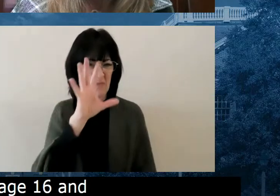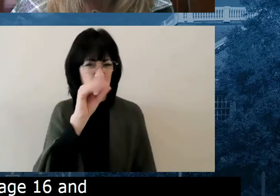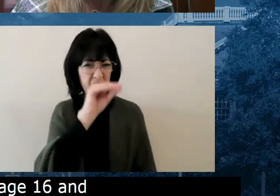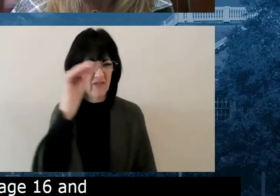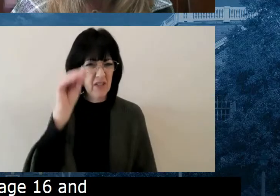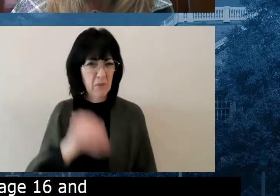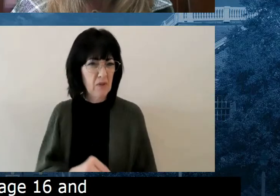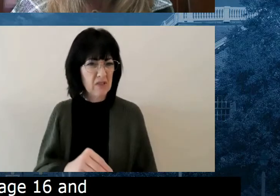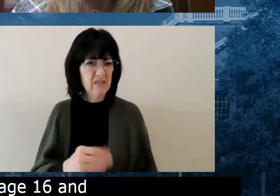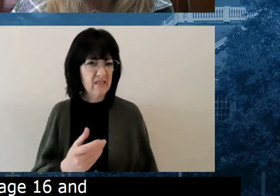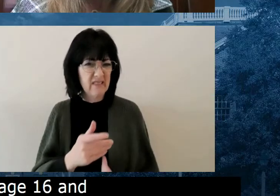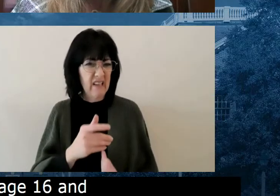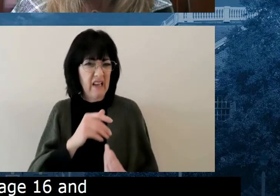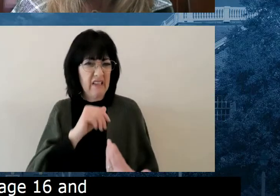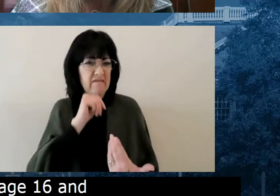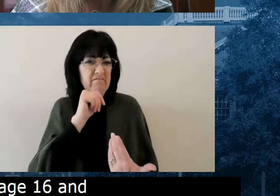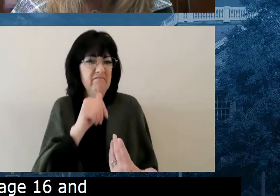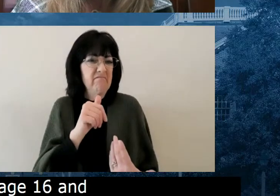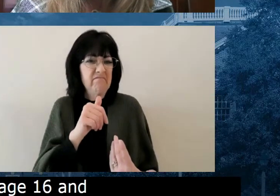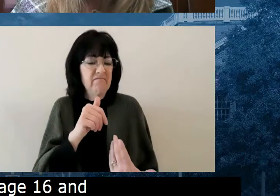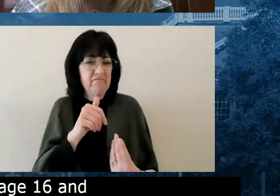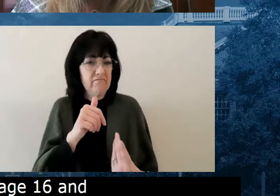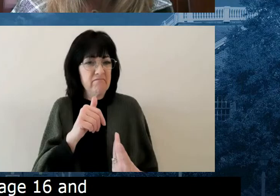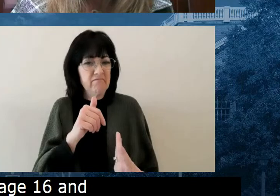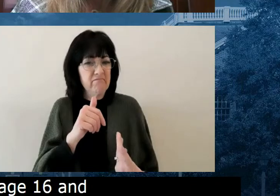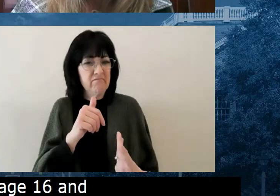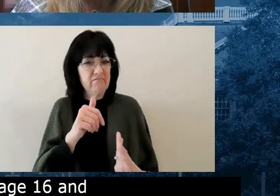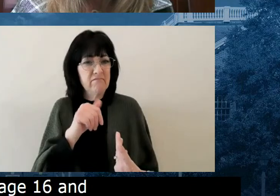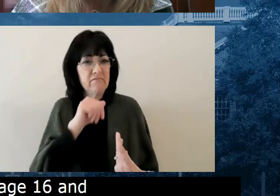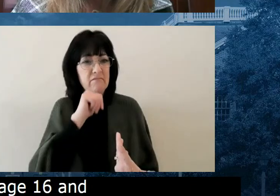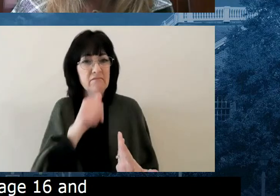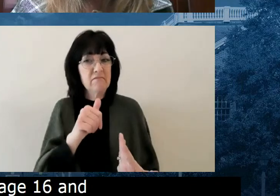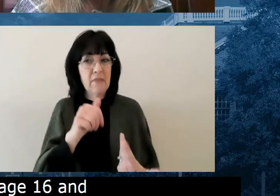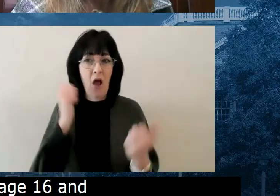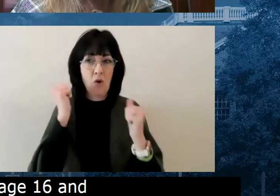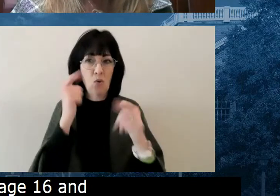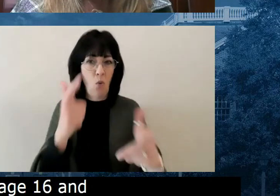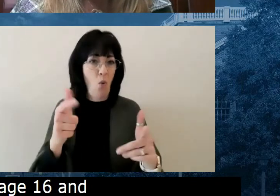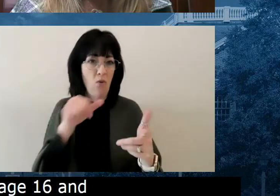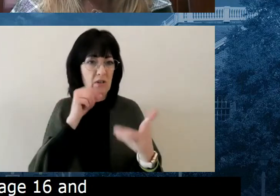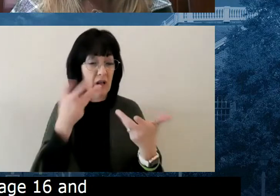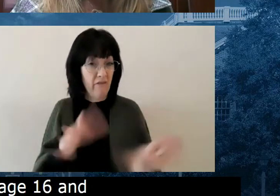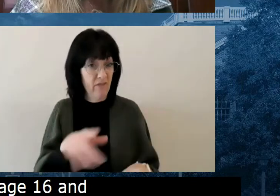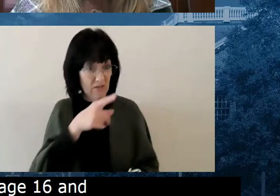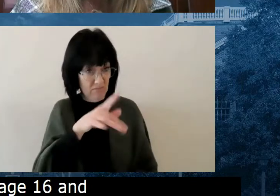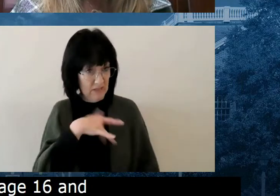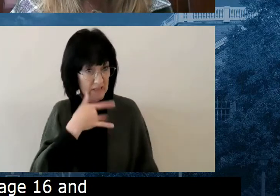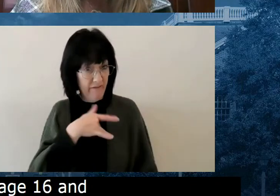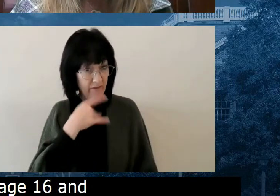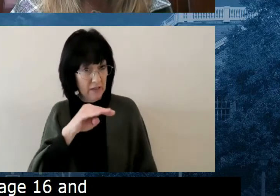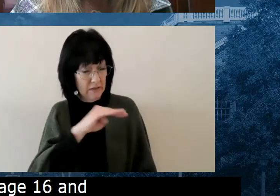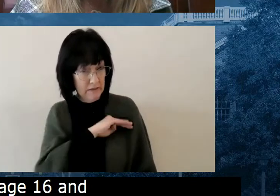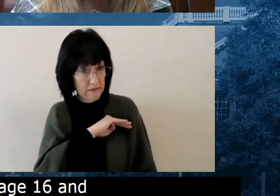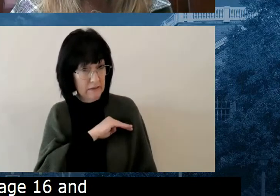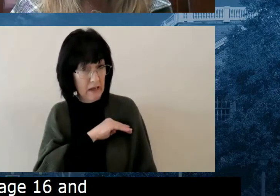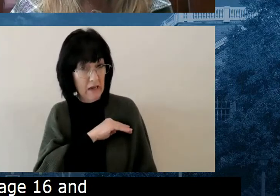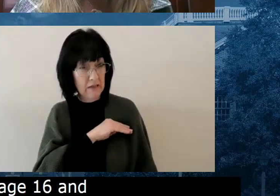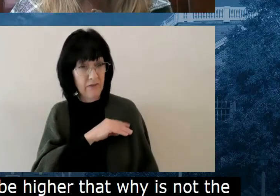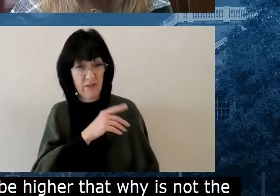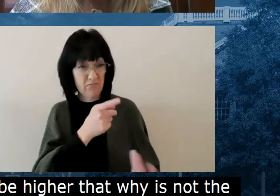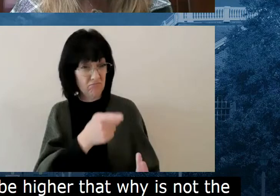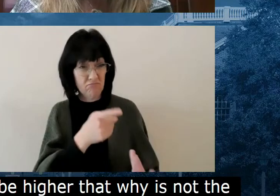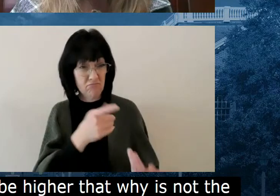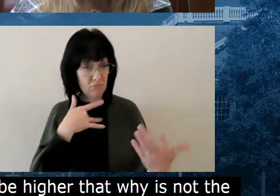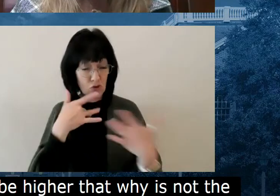to leading? And why isn't this percentage higher? Well, the main reason is we haven't had the supply. We have,